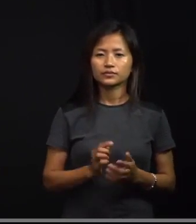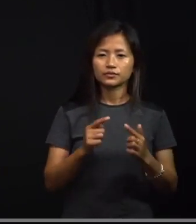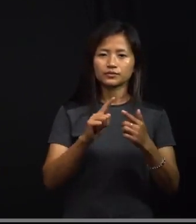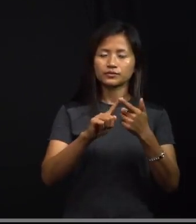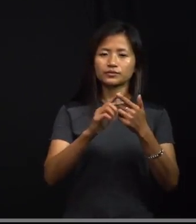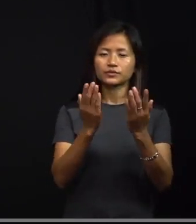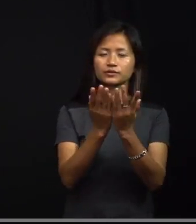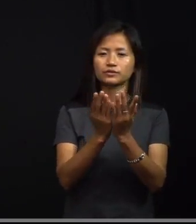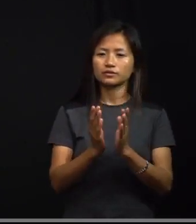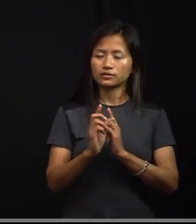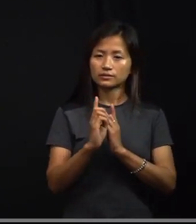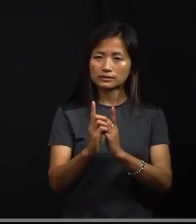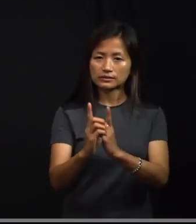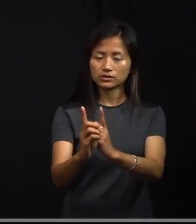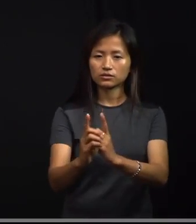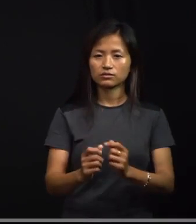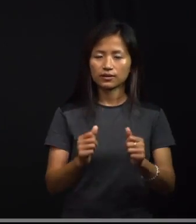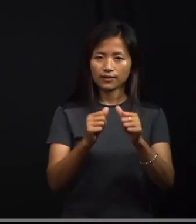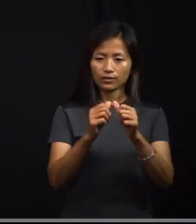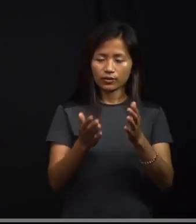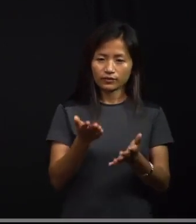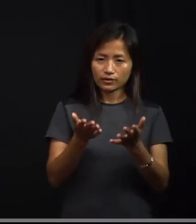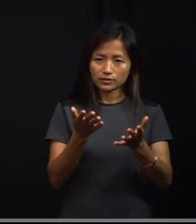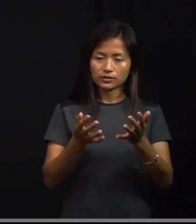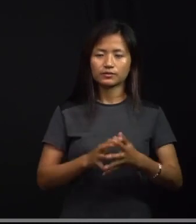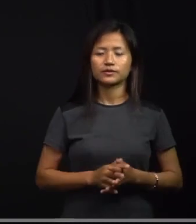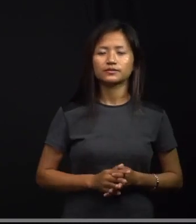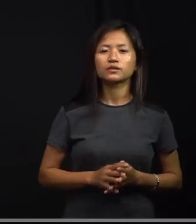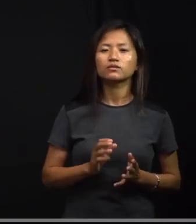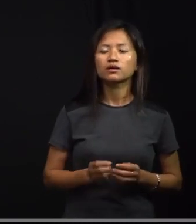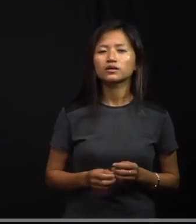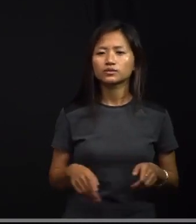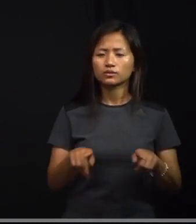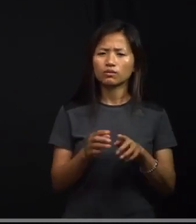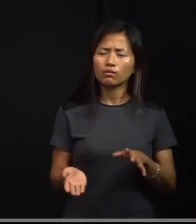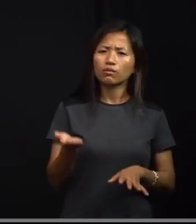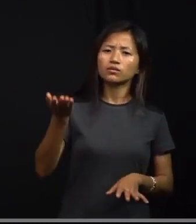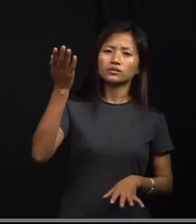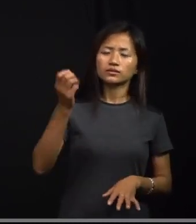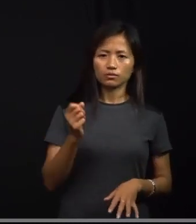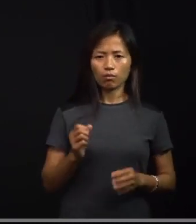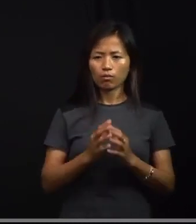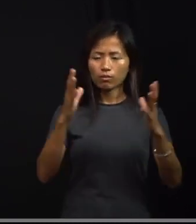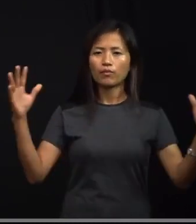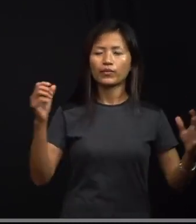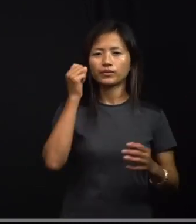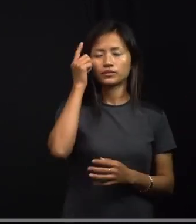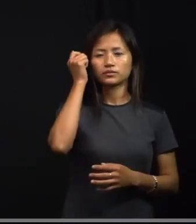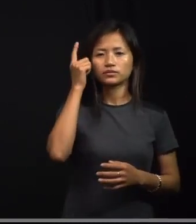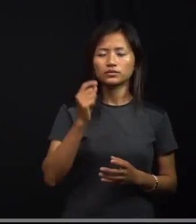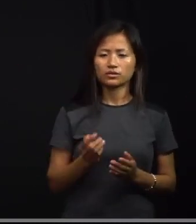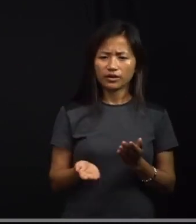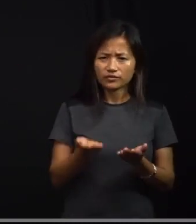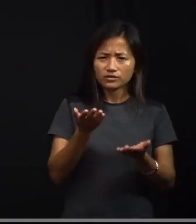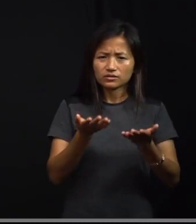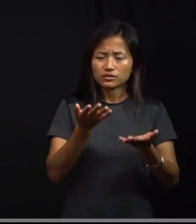education leads to adjustment. So what is adjustment? As you grow older, as you become more understanding, you try to adjust